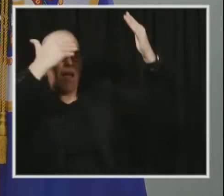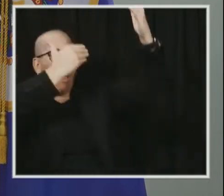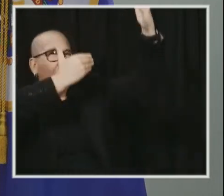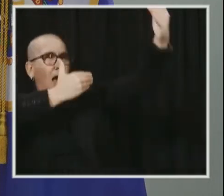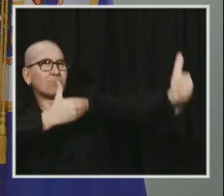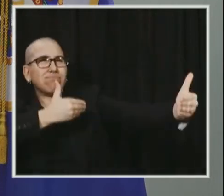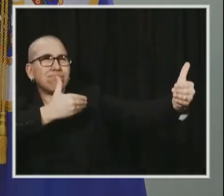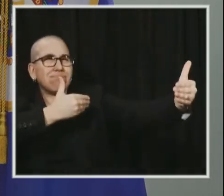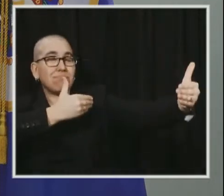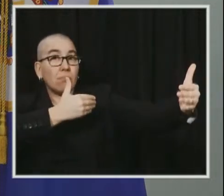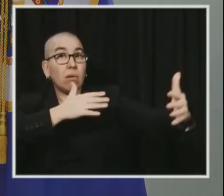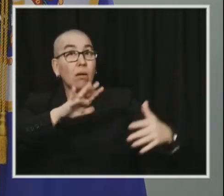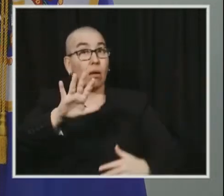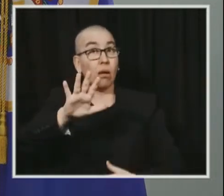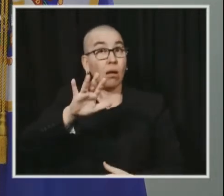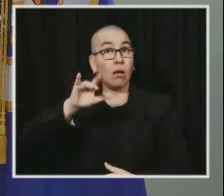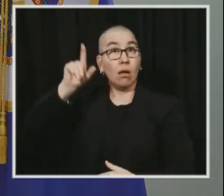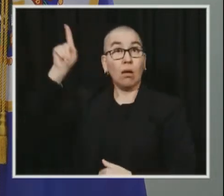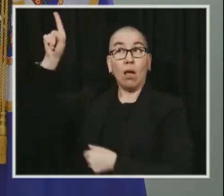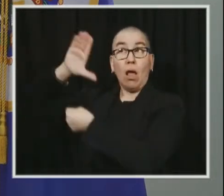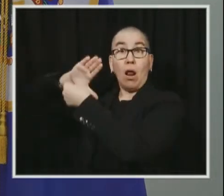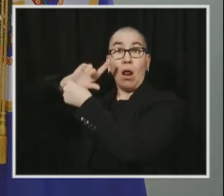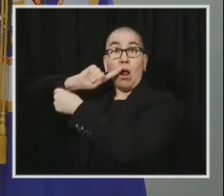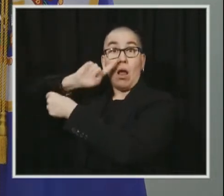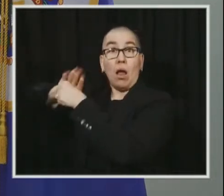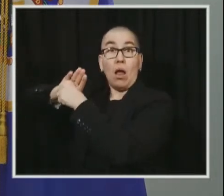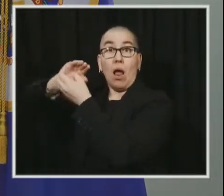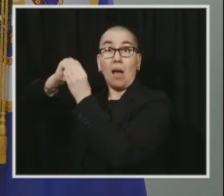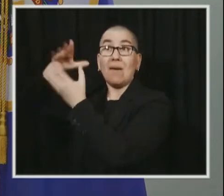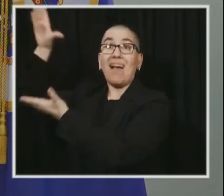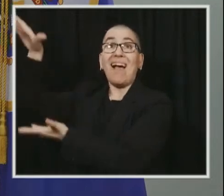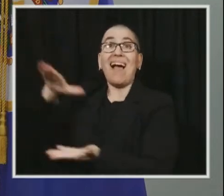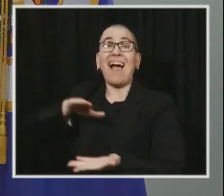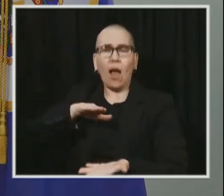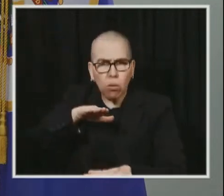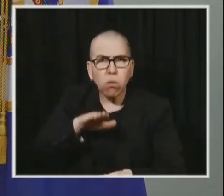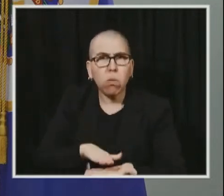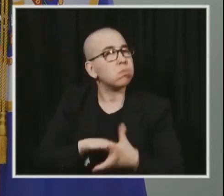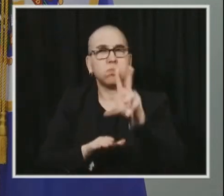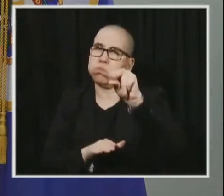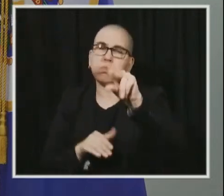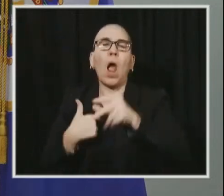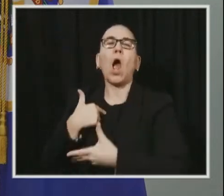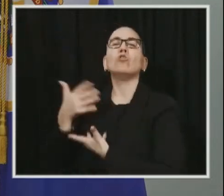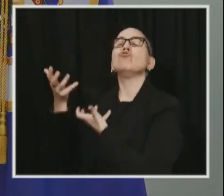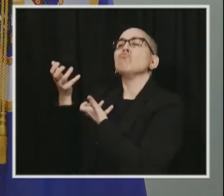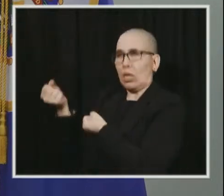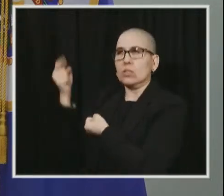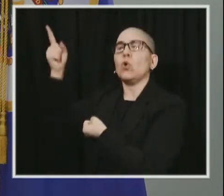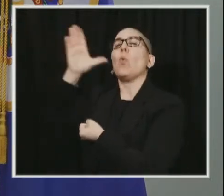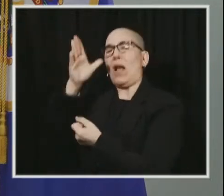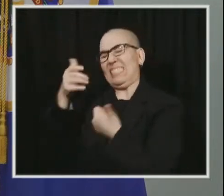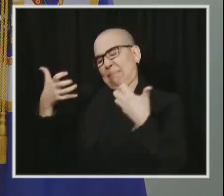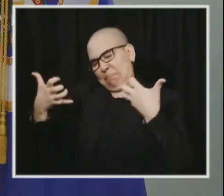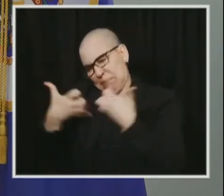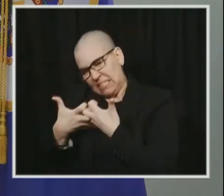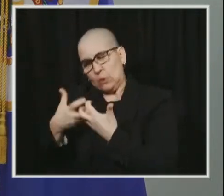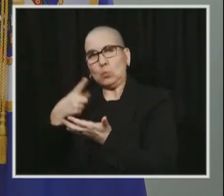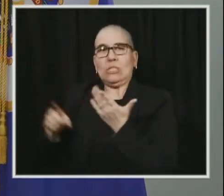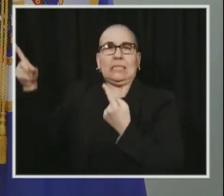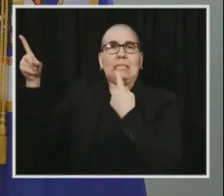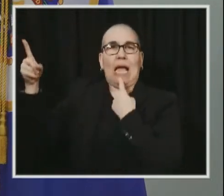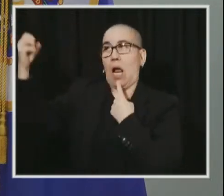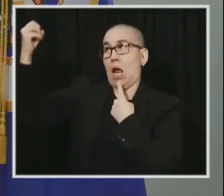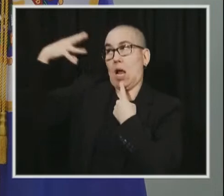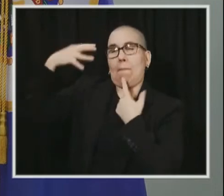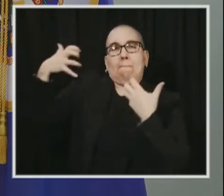less, it is going to be more, which means the timeline moves to the left and accelerates. And Commissioner Malcolm will talk a little bit about